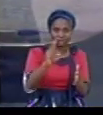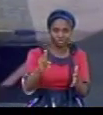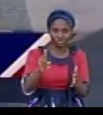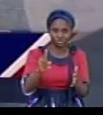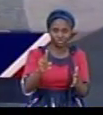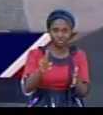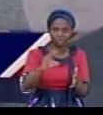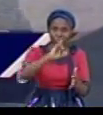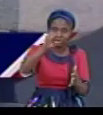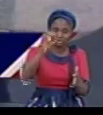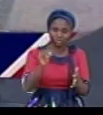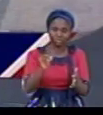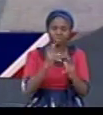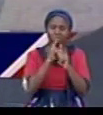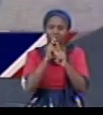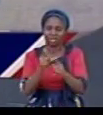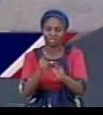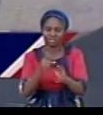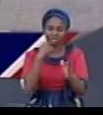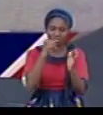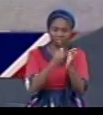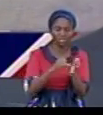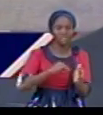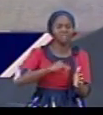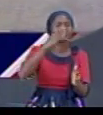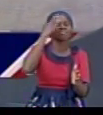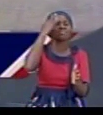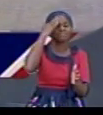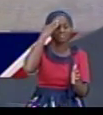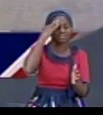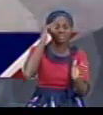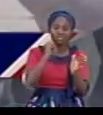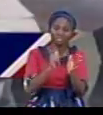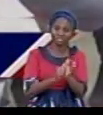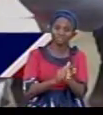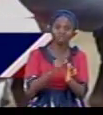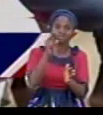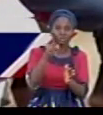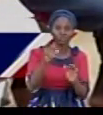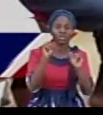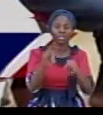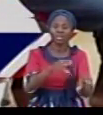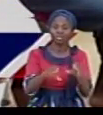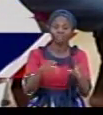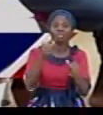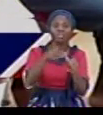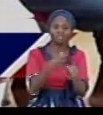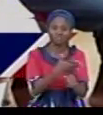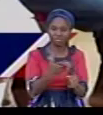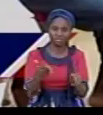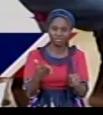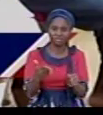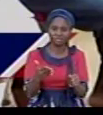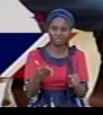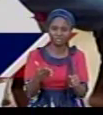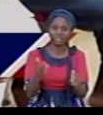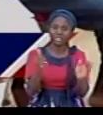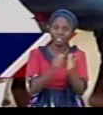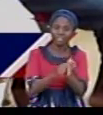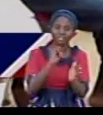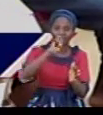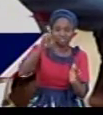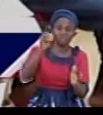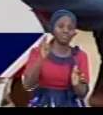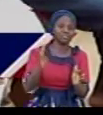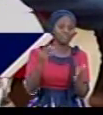answered and said, I know that thou canst do everything. That's good, Job. Now you are waking